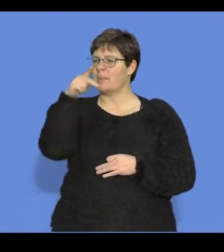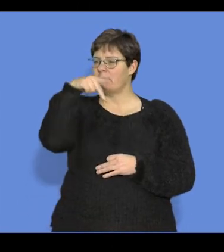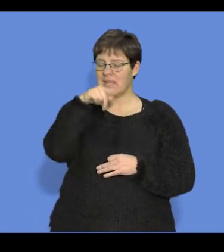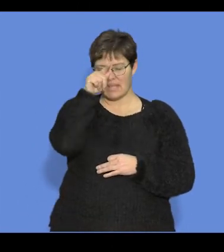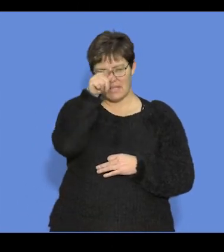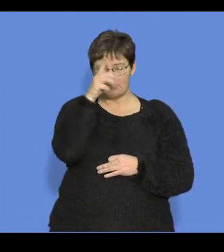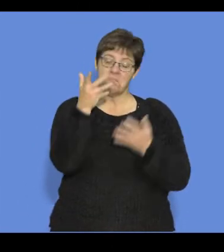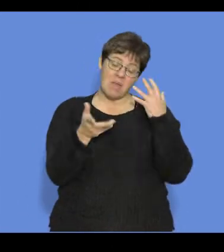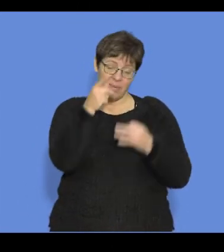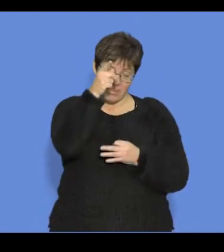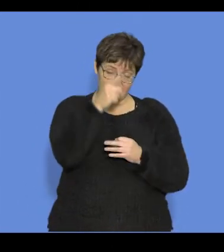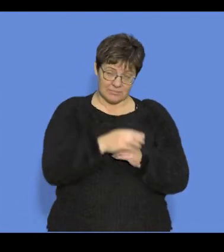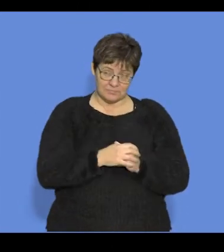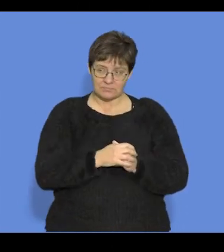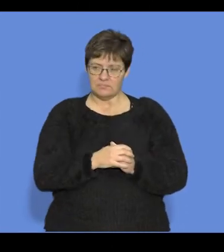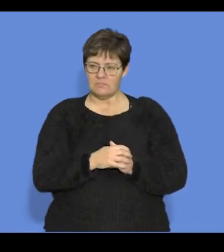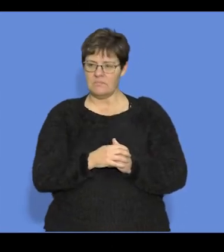could possibly be that.